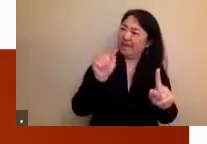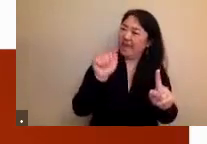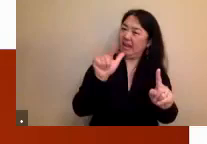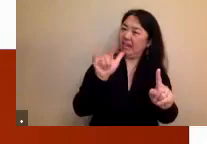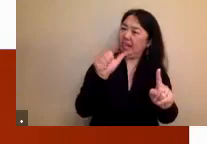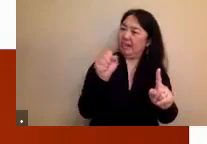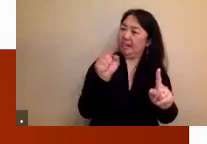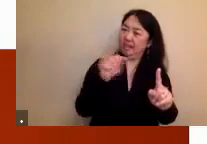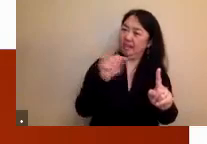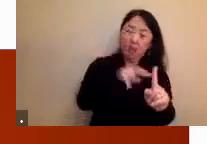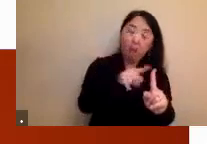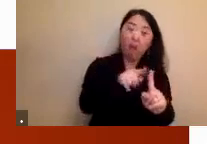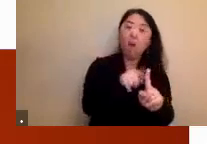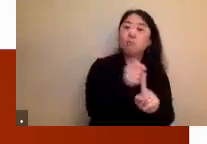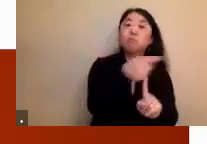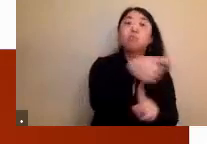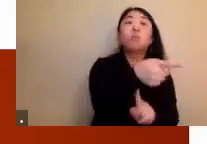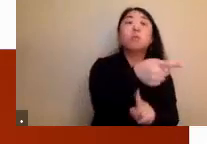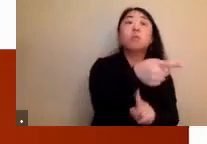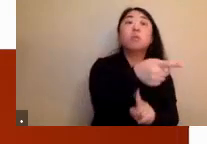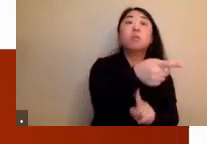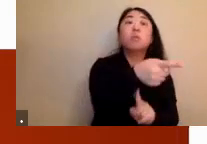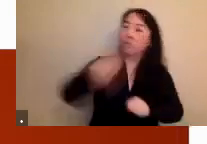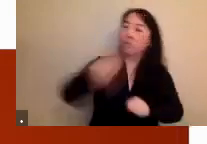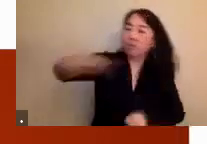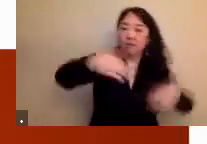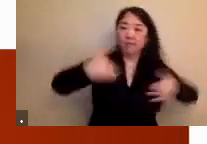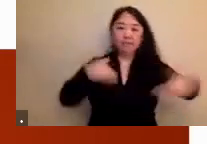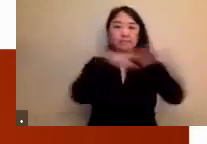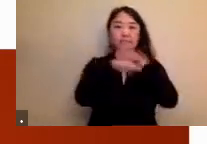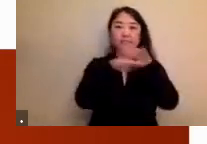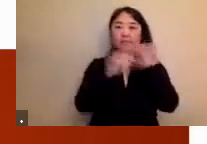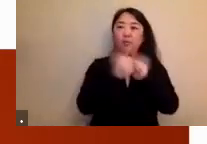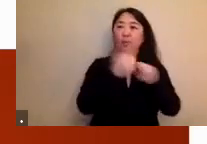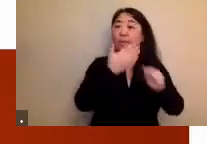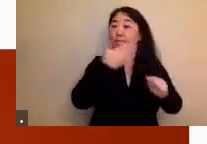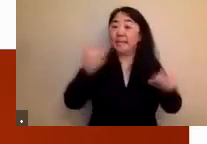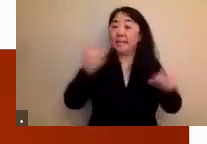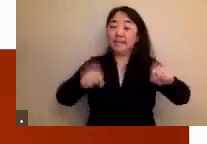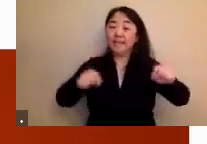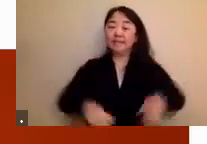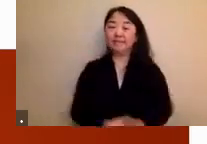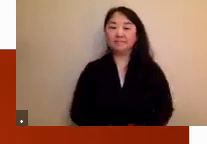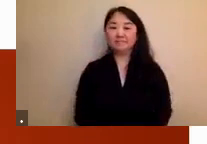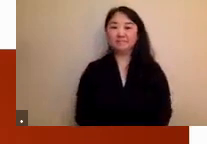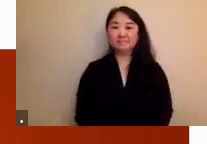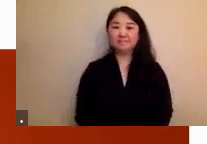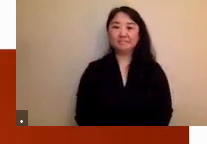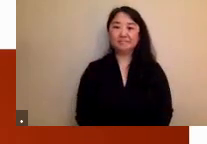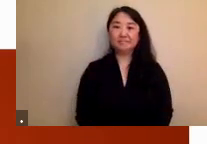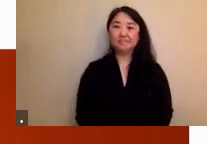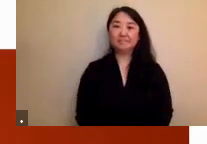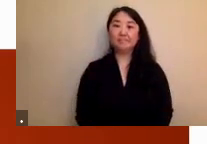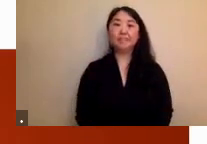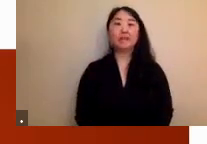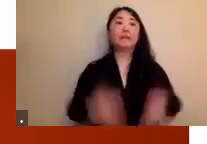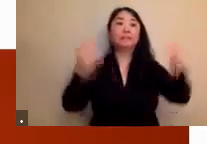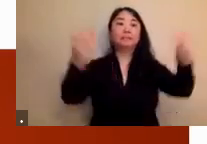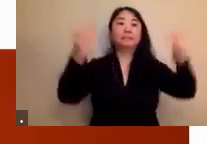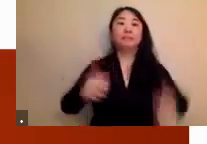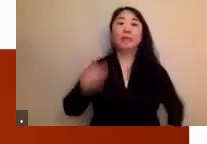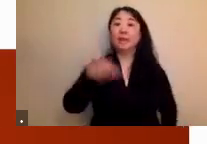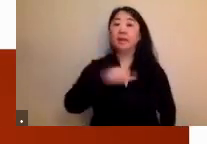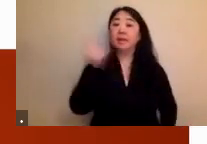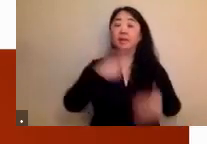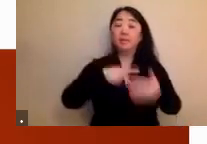we all have access to the best of our ability. Another program is that